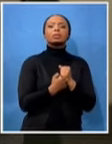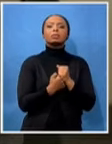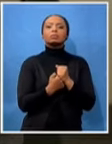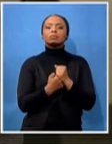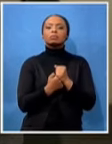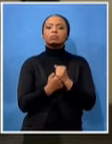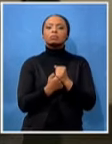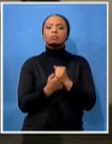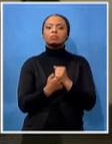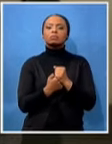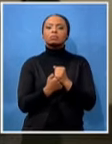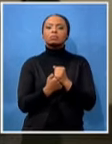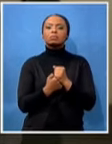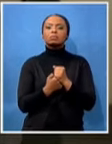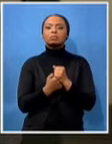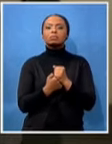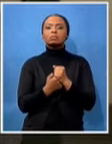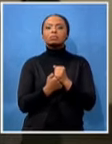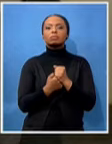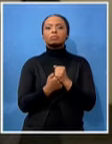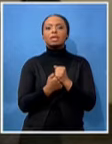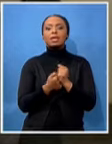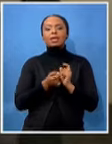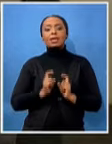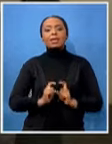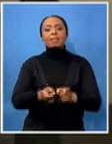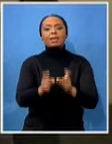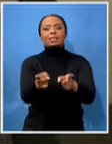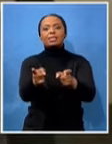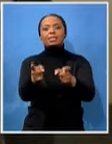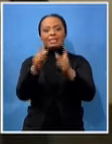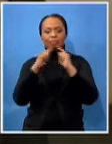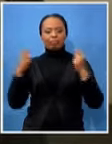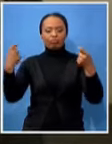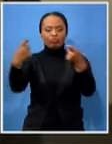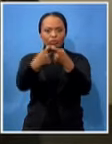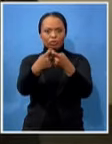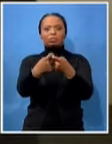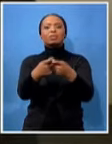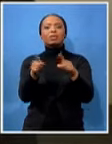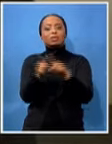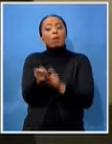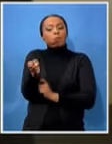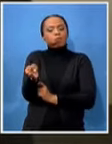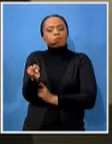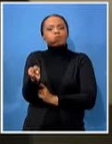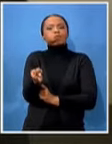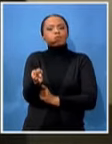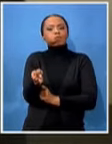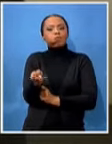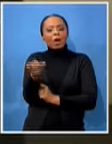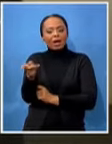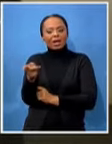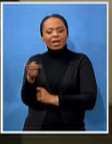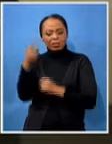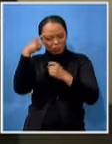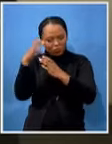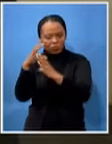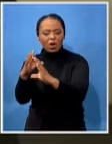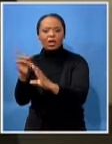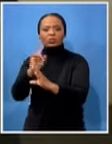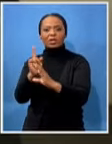emergency intervention team, which basically deals with the infrastructural issues. They were here when you had to deal with the